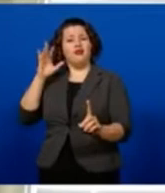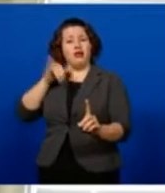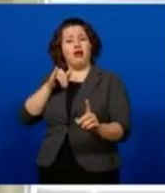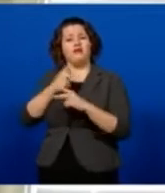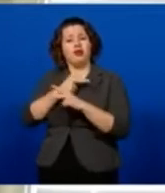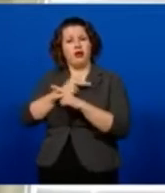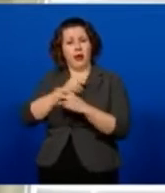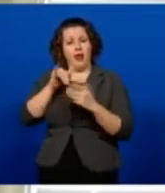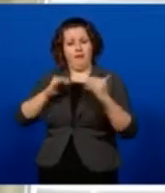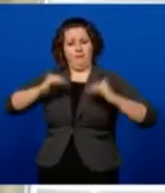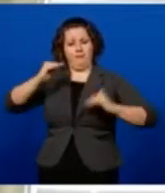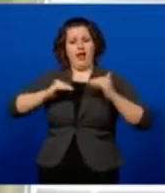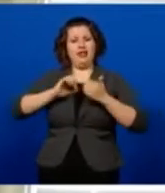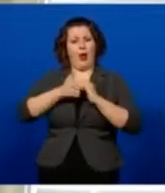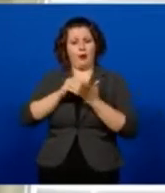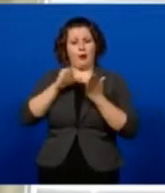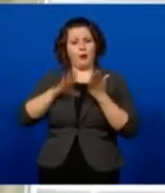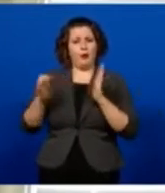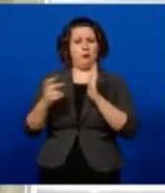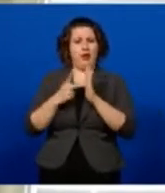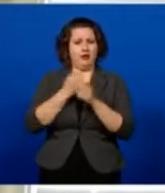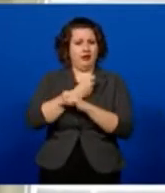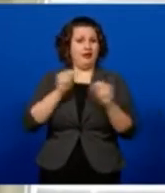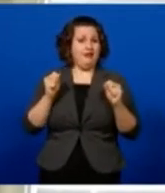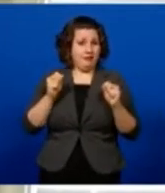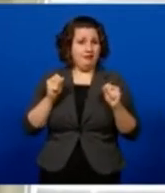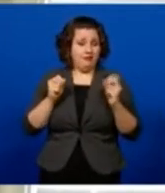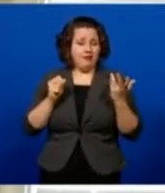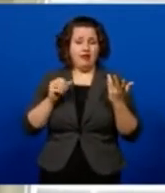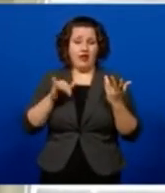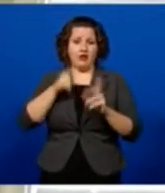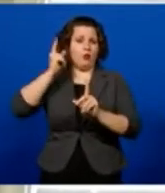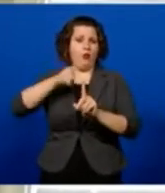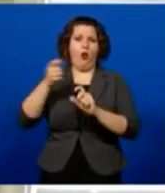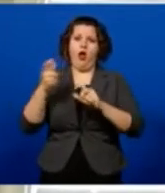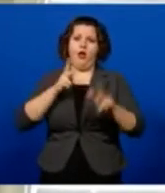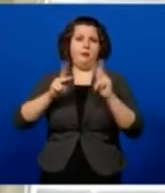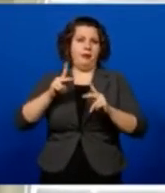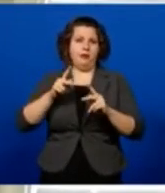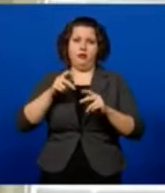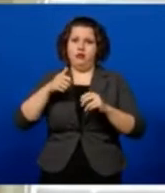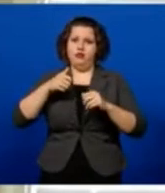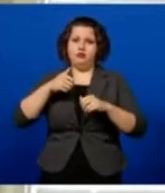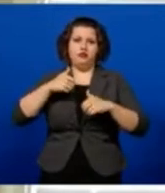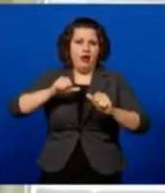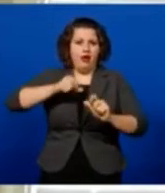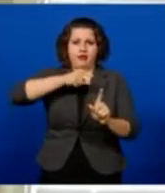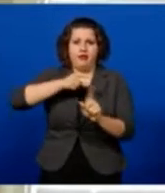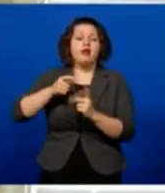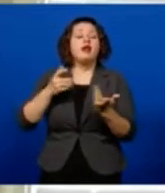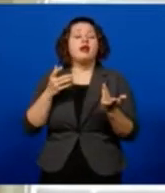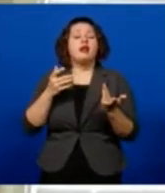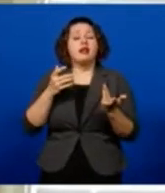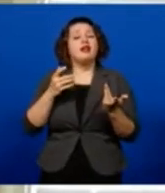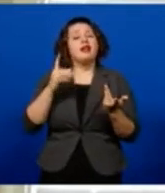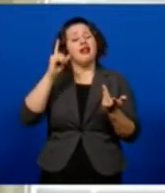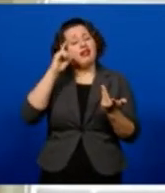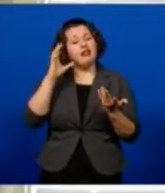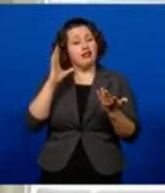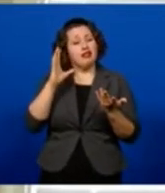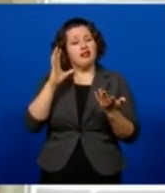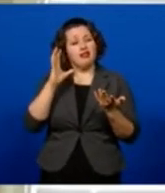how to bring students back to school safely is a goal that everybody is working on. And again, I think I would say that this is an